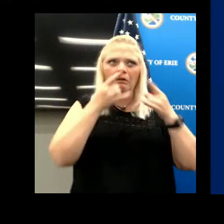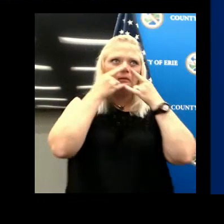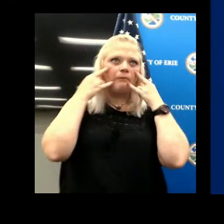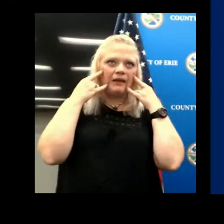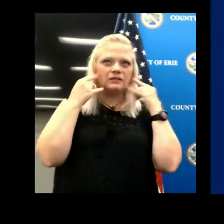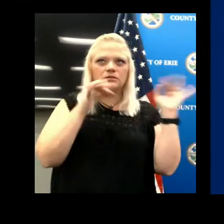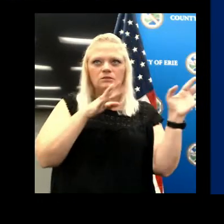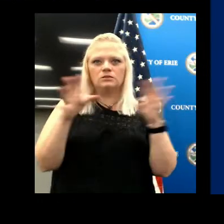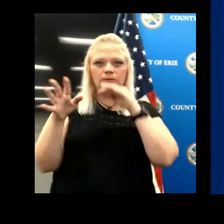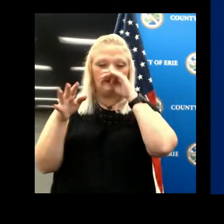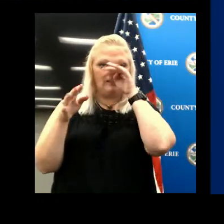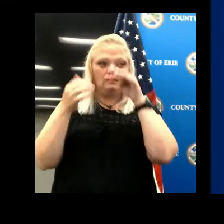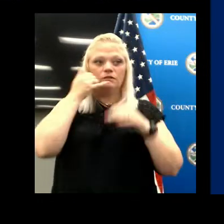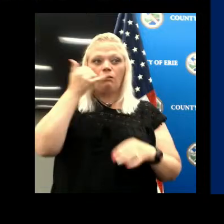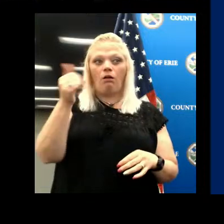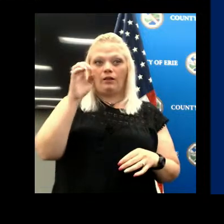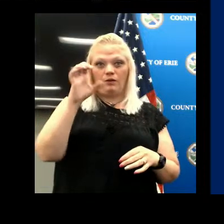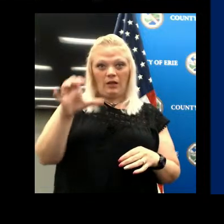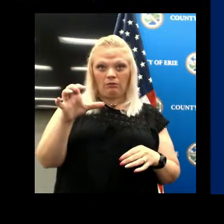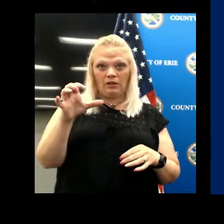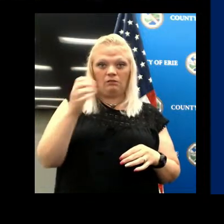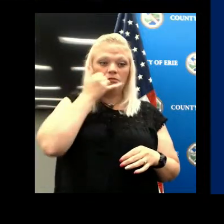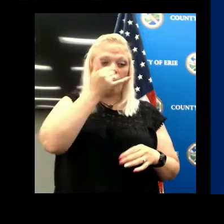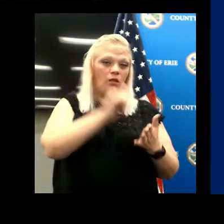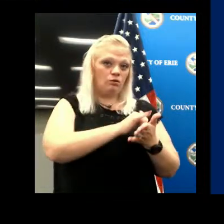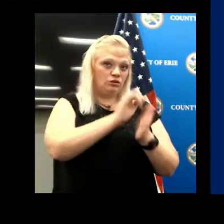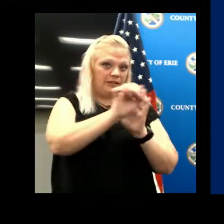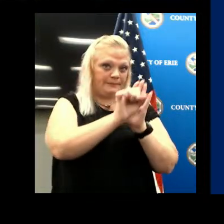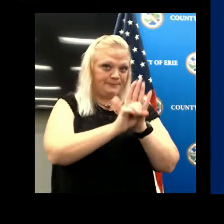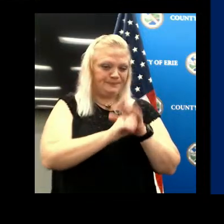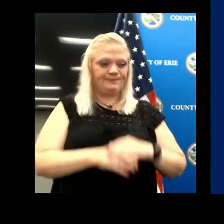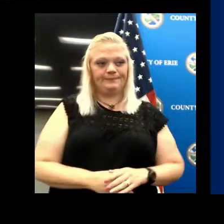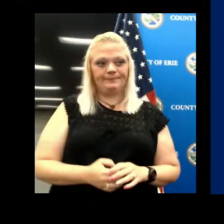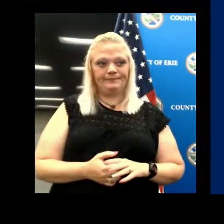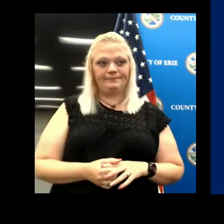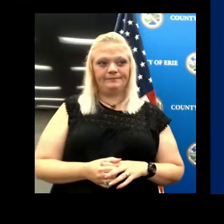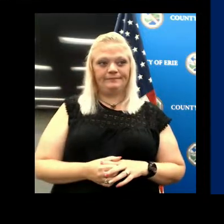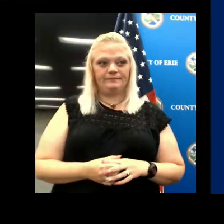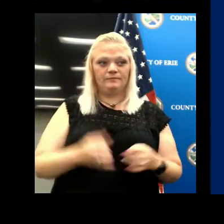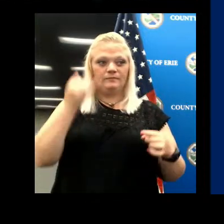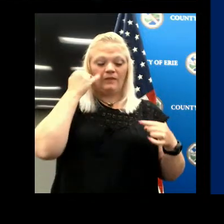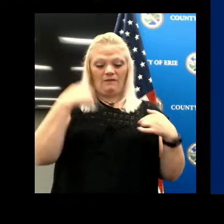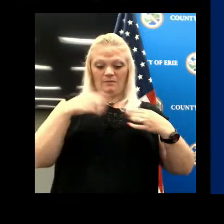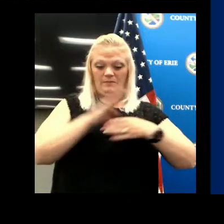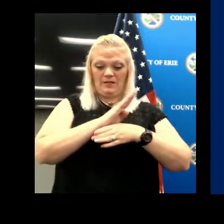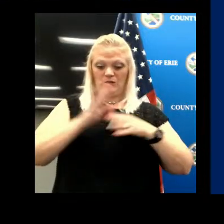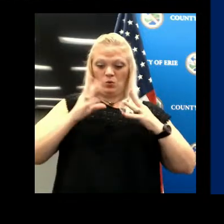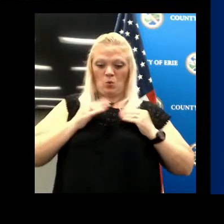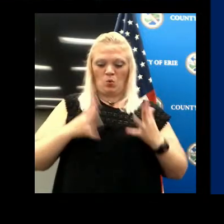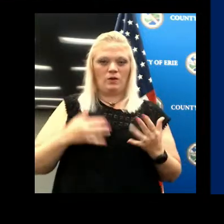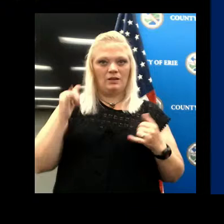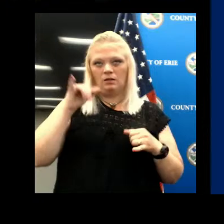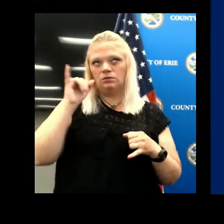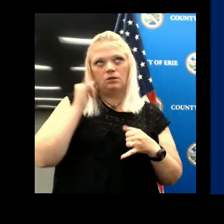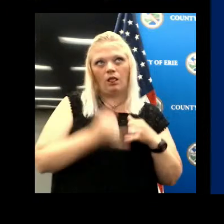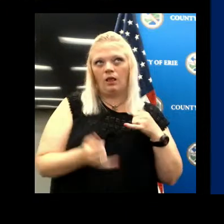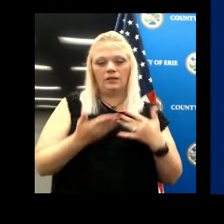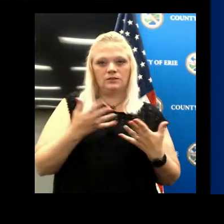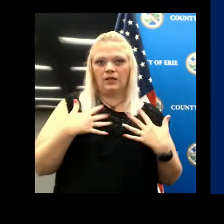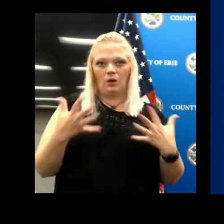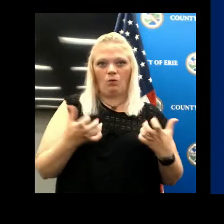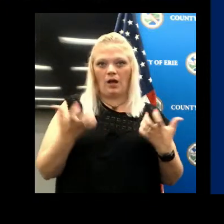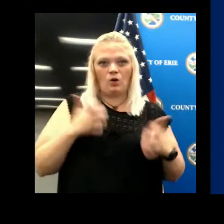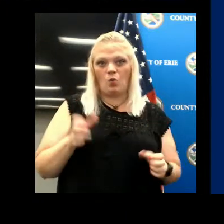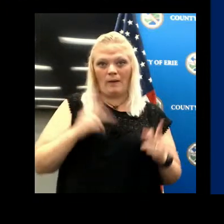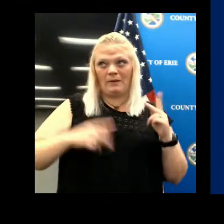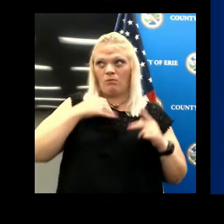wearing, you can call Erie County, you can call New York State. And if I'm a business owner, this is the last thing I want, especially people calling New York